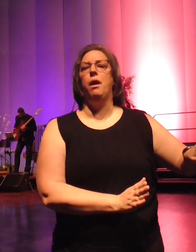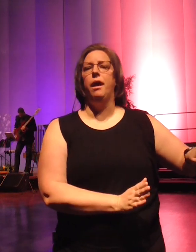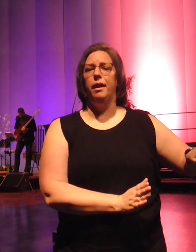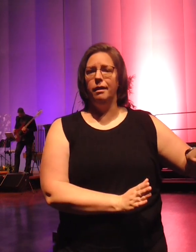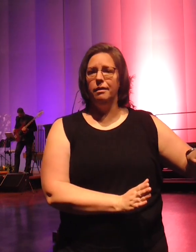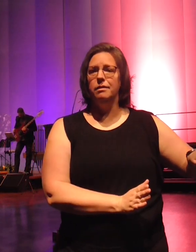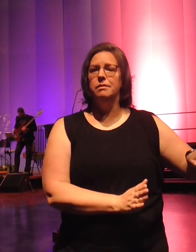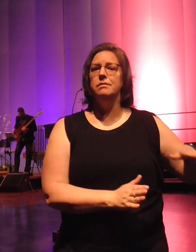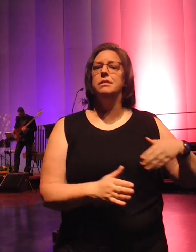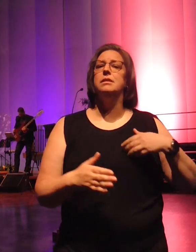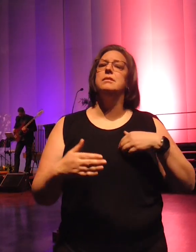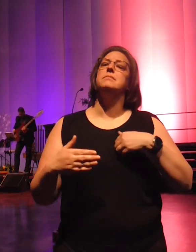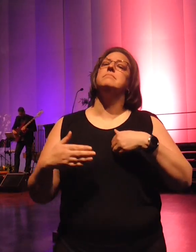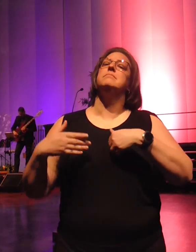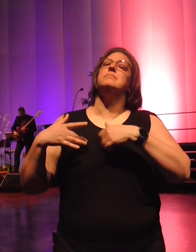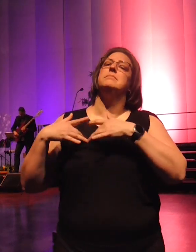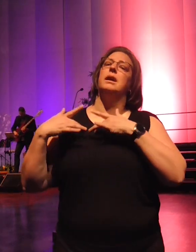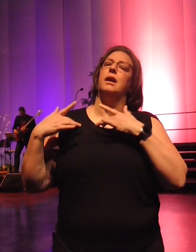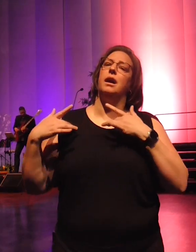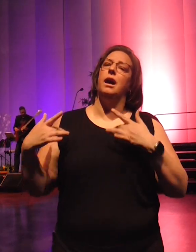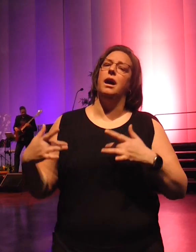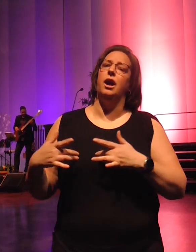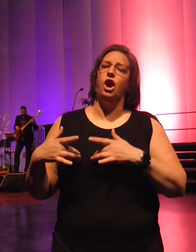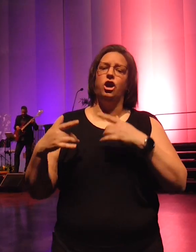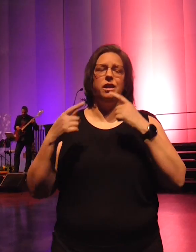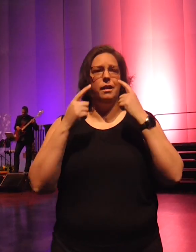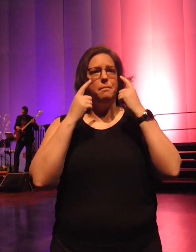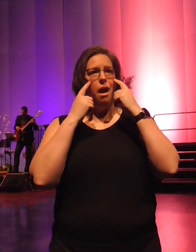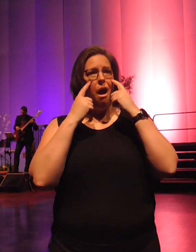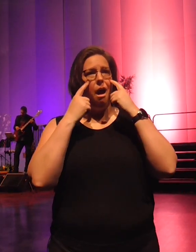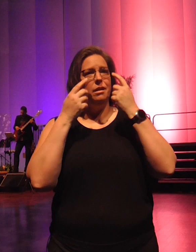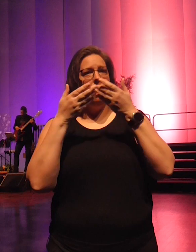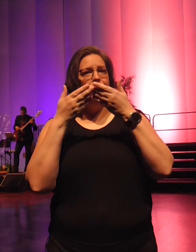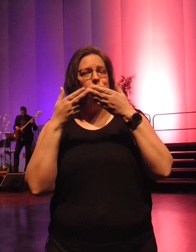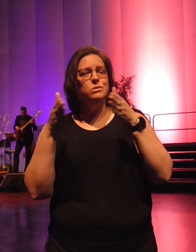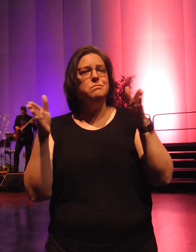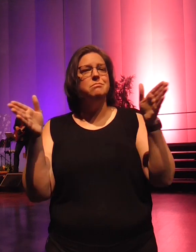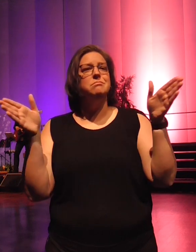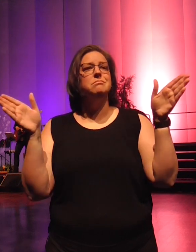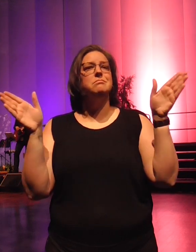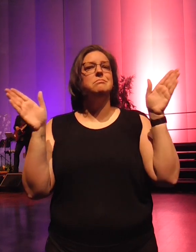I open my eyes and see